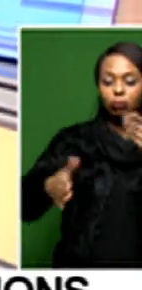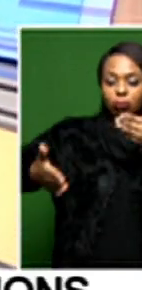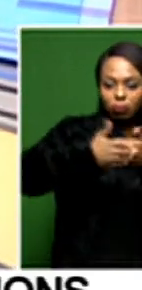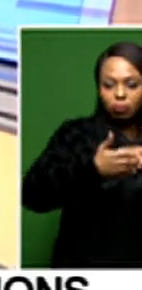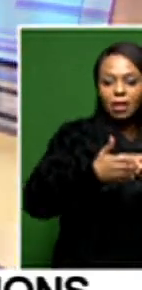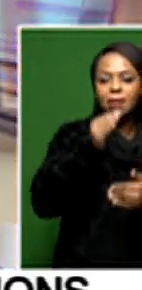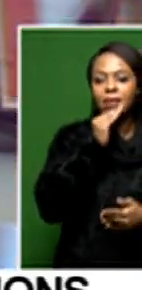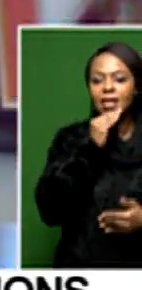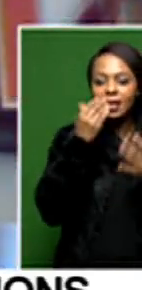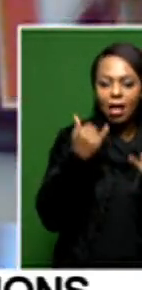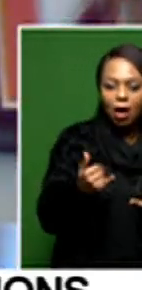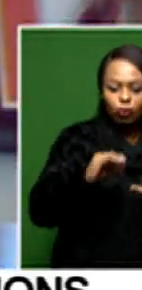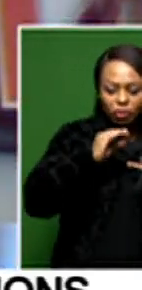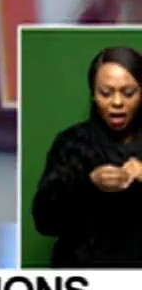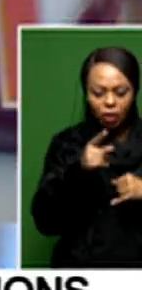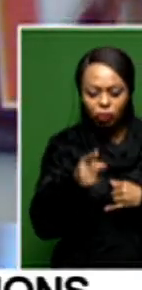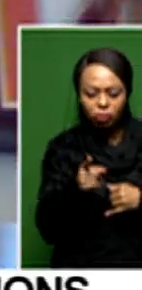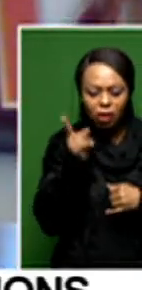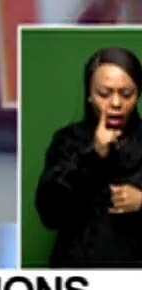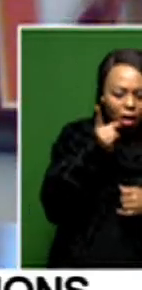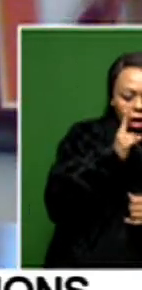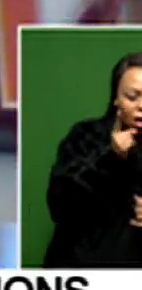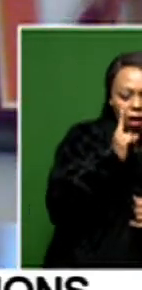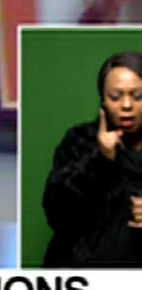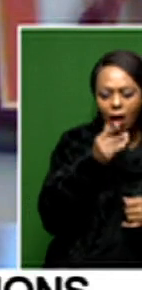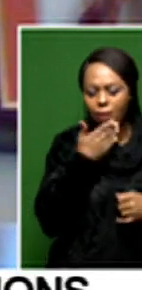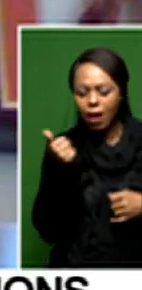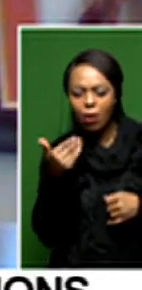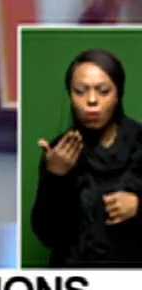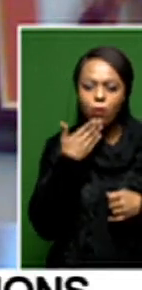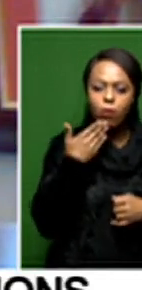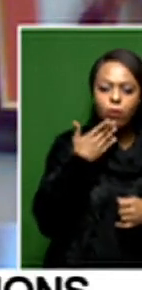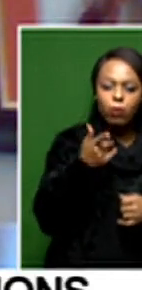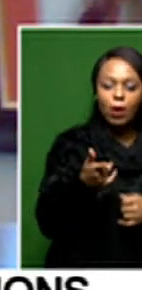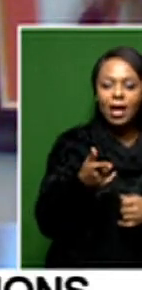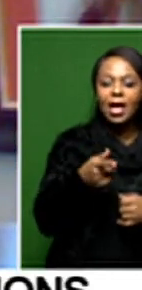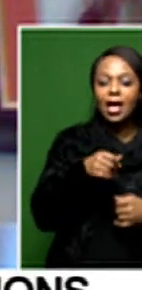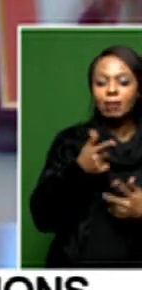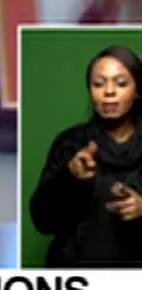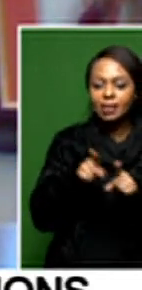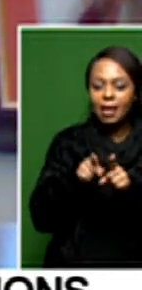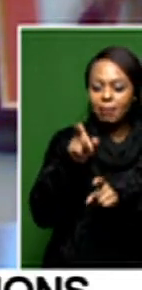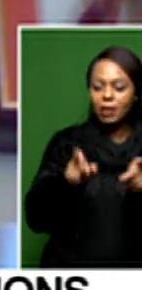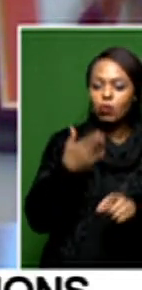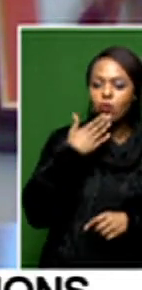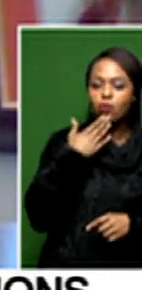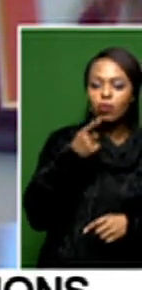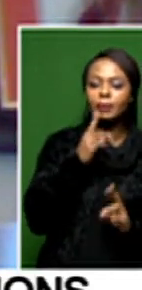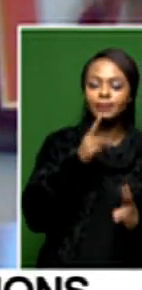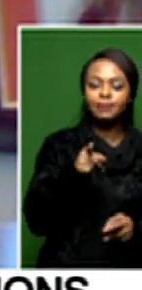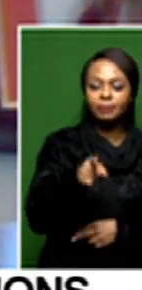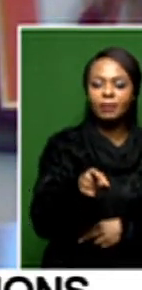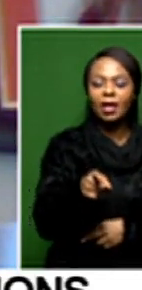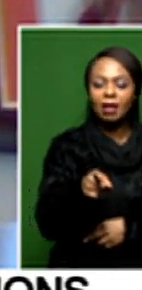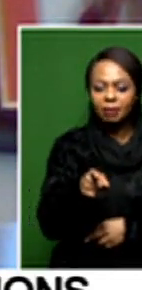the judging, it's intense, and then the results from the judges get taken to your audit firm to